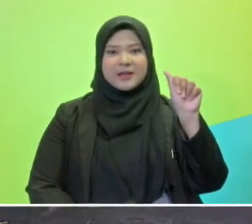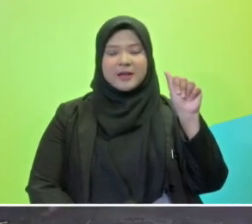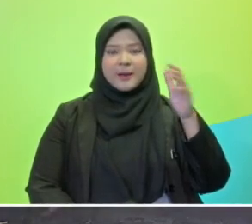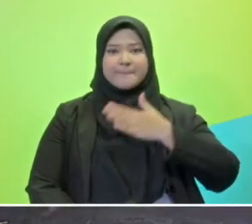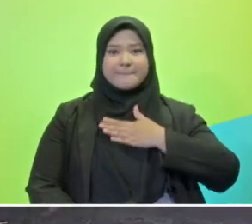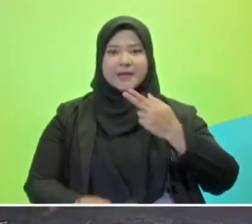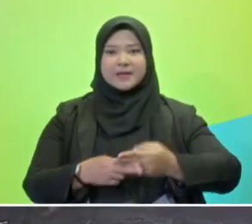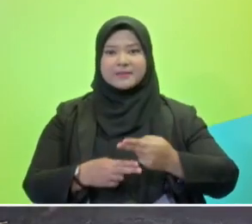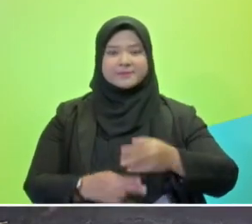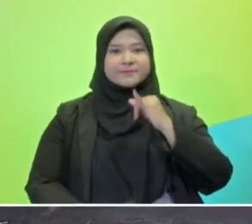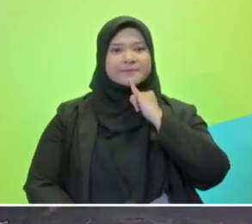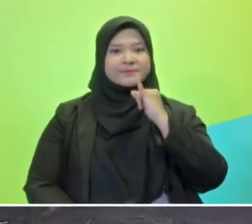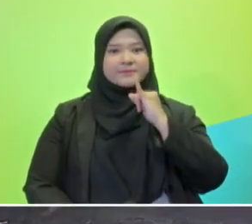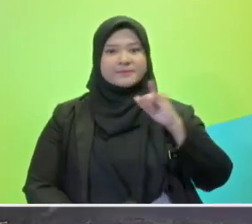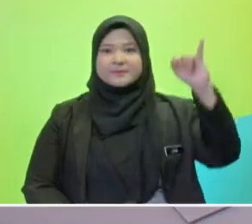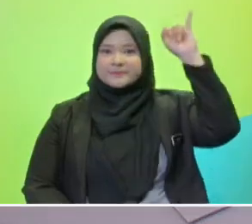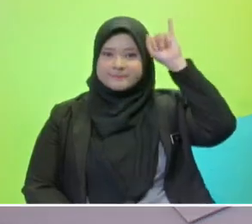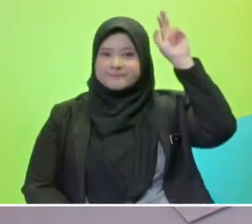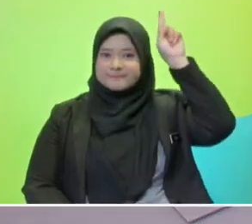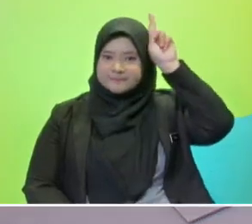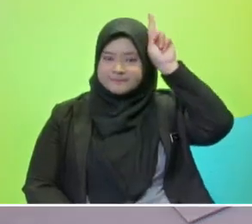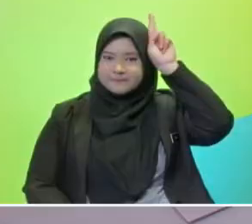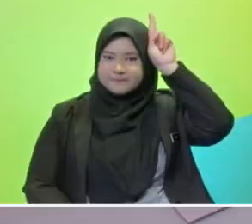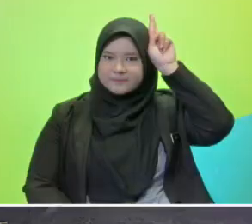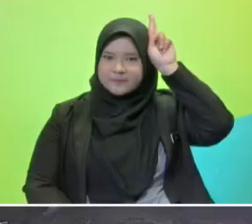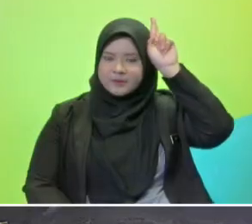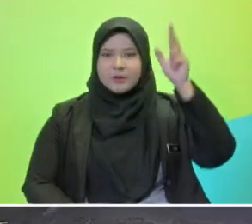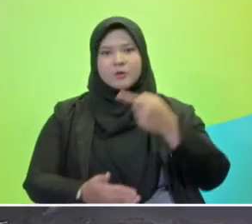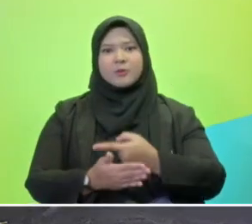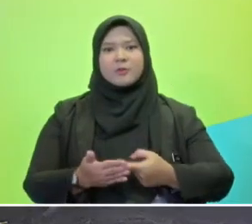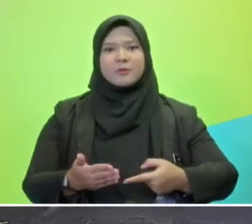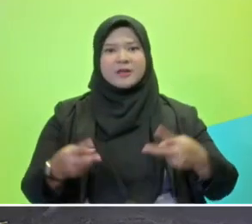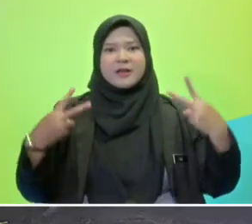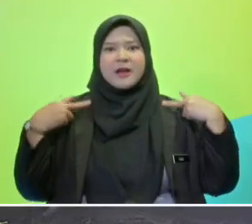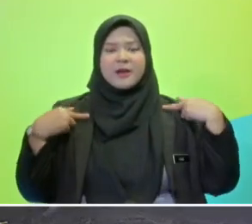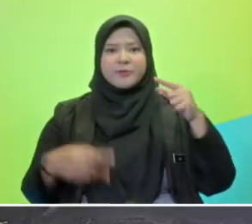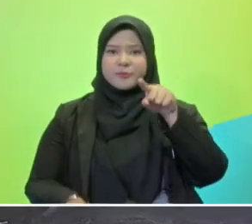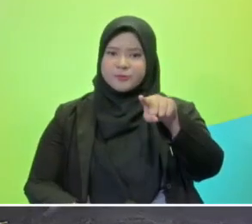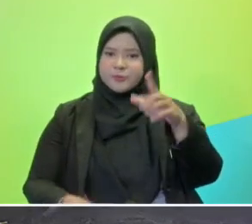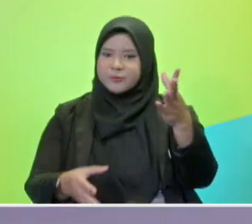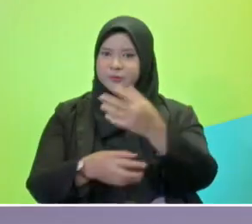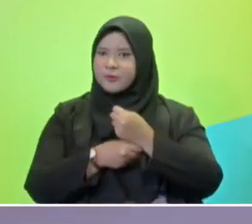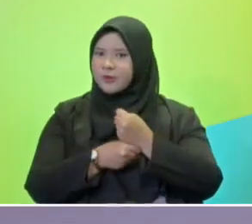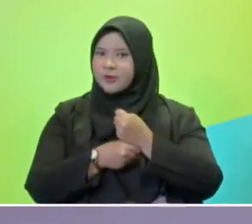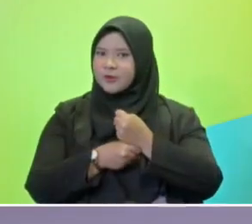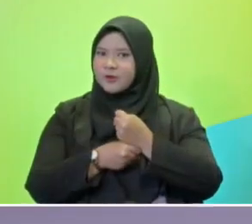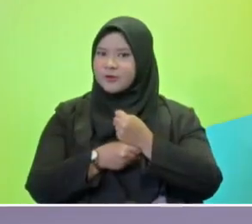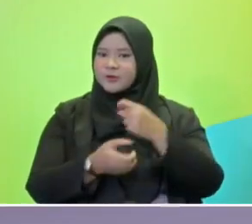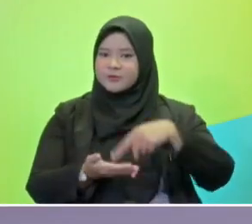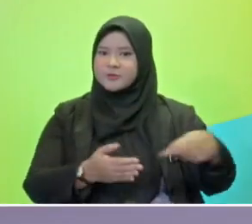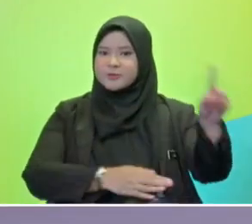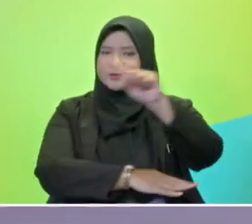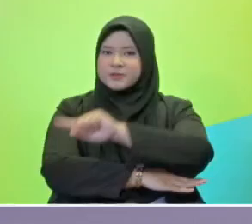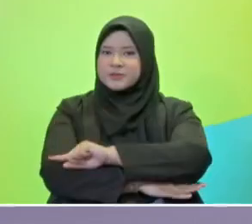your name? My name is Irfan. I see. What have you got to eat today? So today I bring along some fresh fruits such